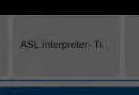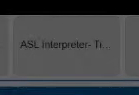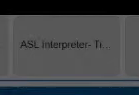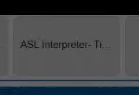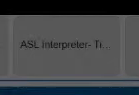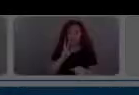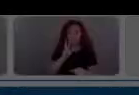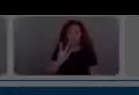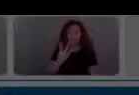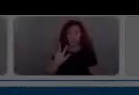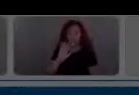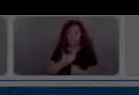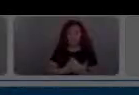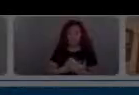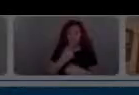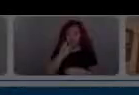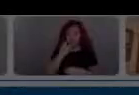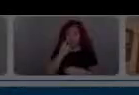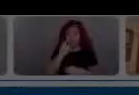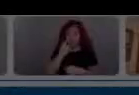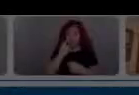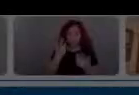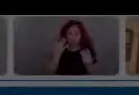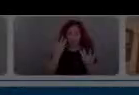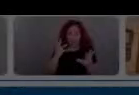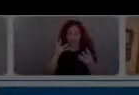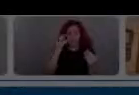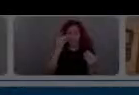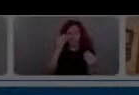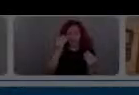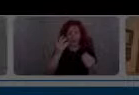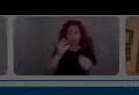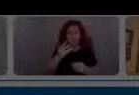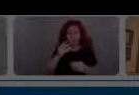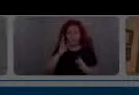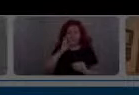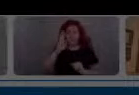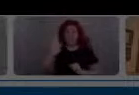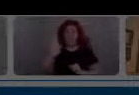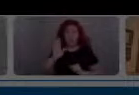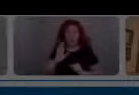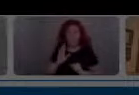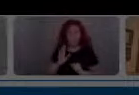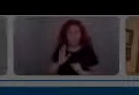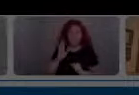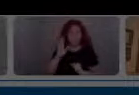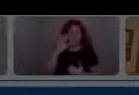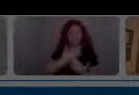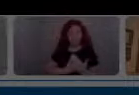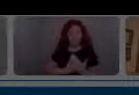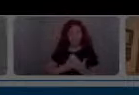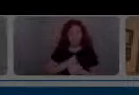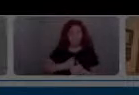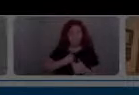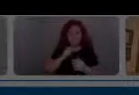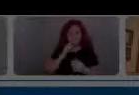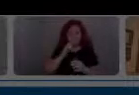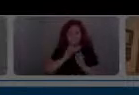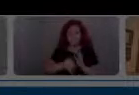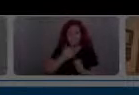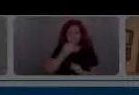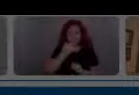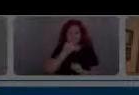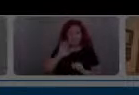of a three-year-old i'm already thinking about the future and his education i know that our